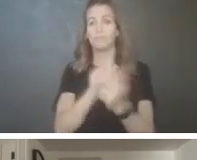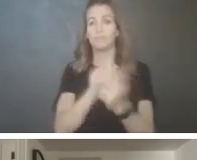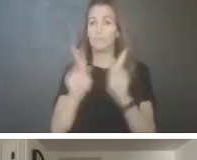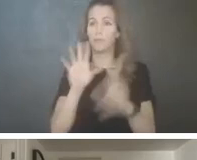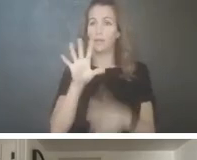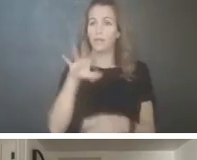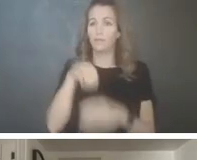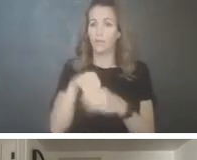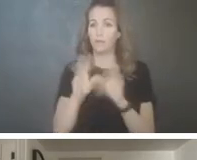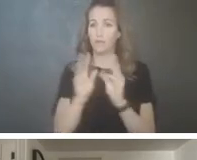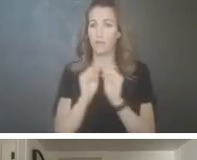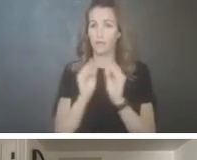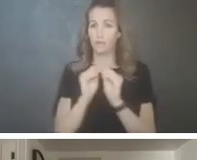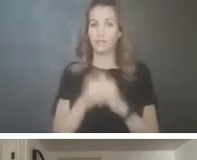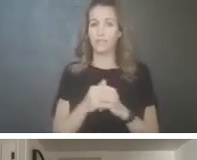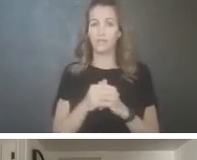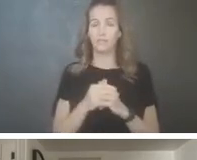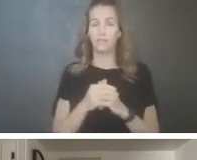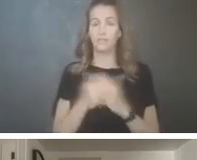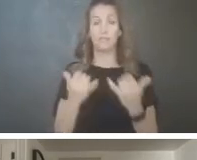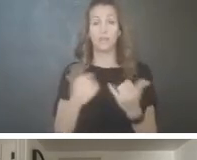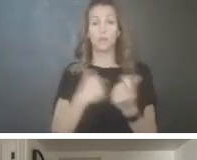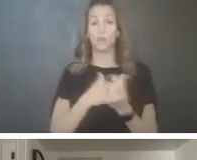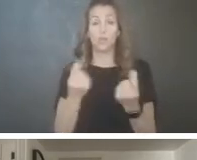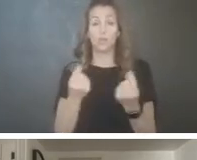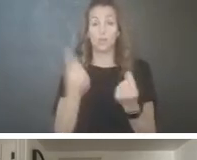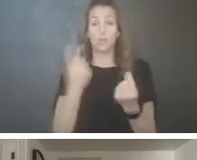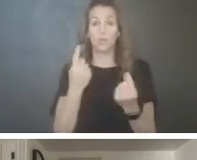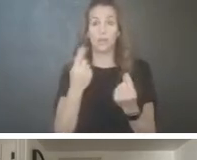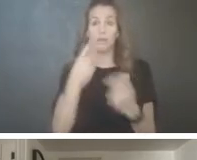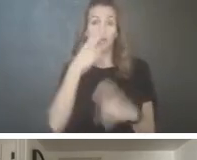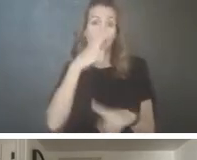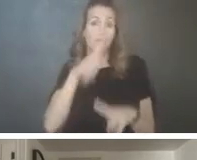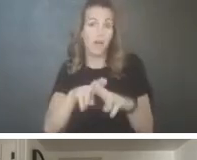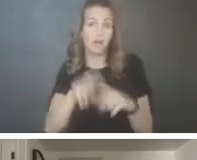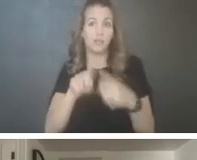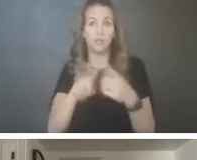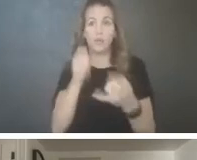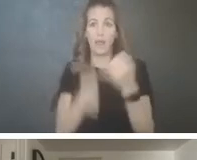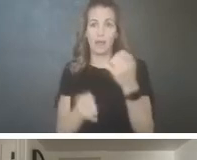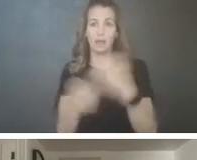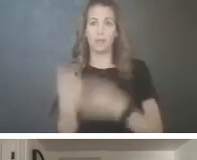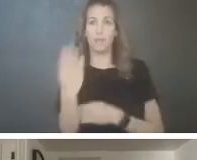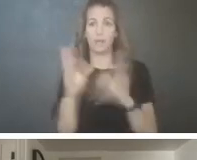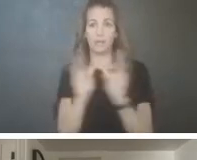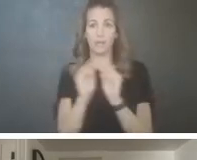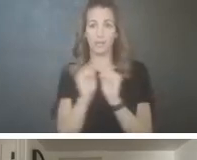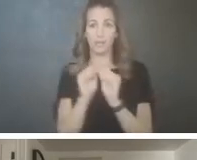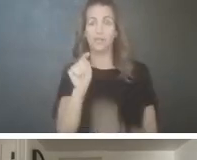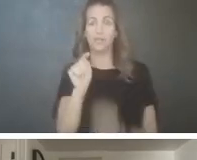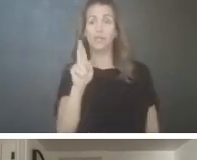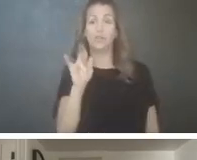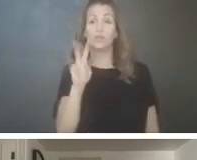these discussions. So now we're going to do something just kind of fun just to end our session, which is some trivia